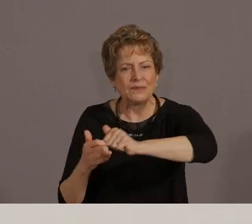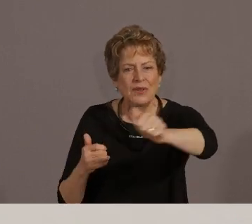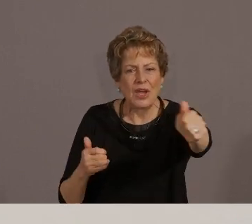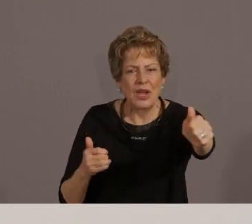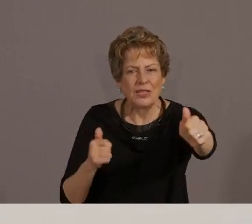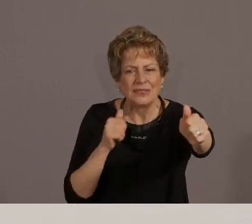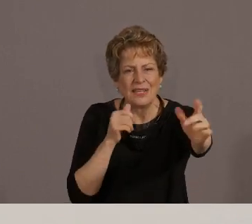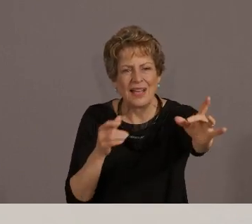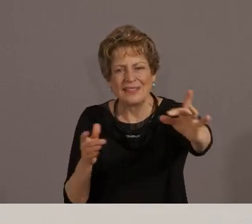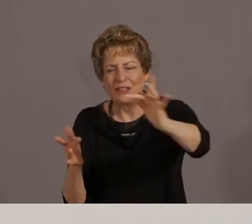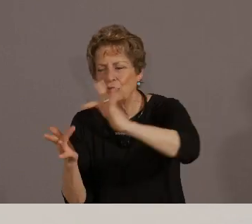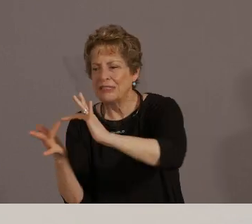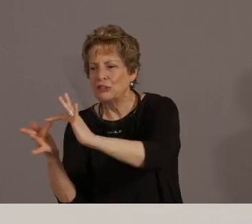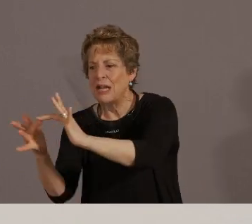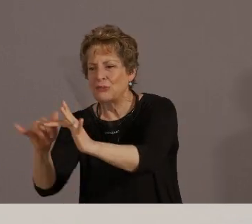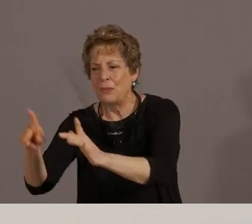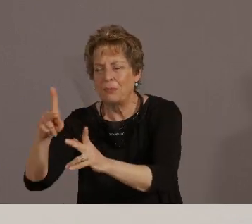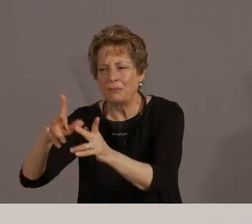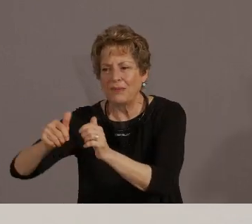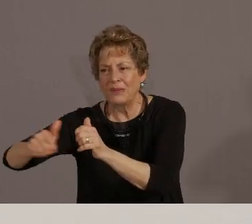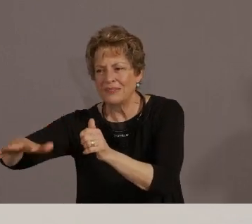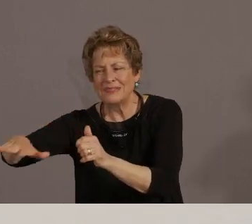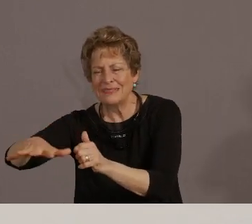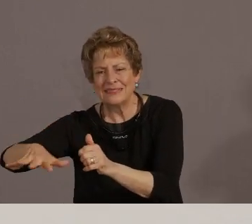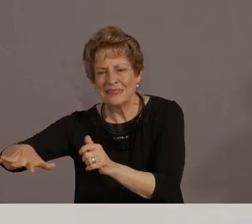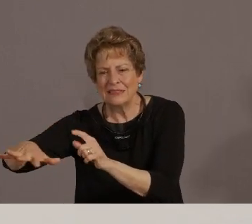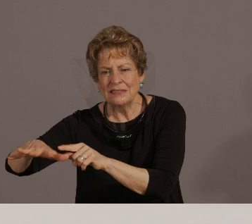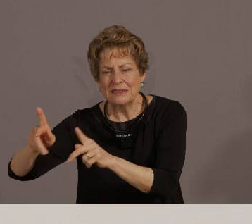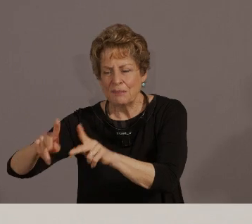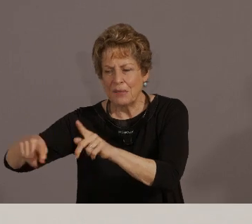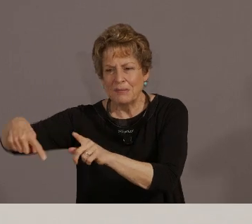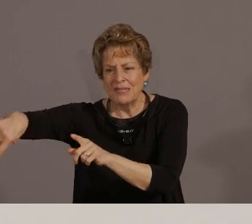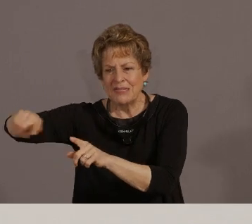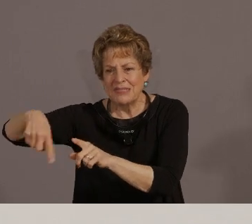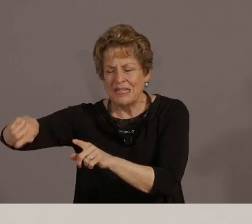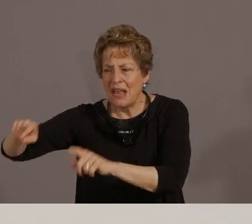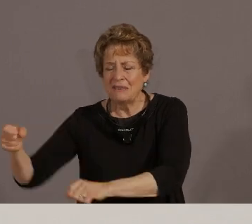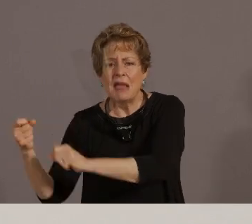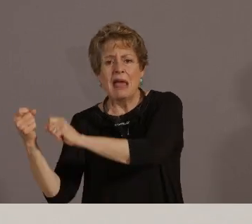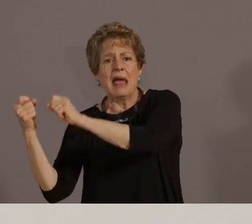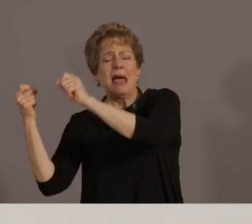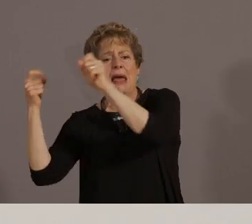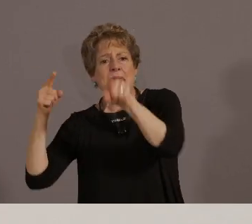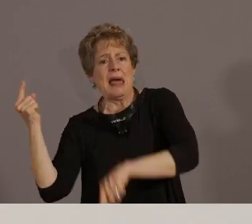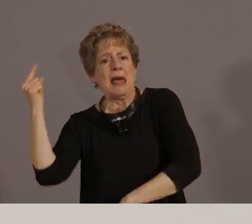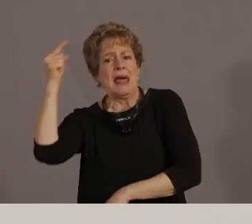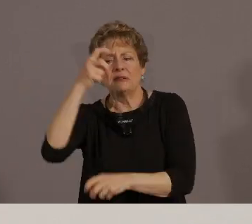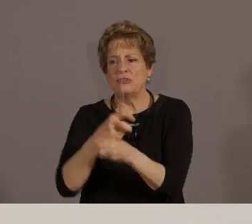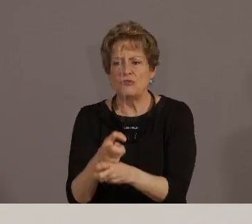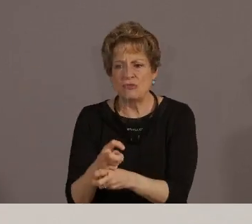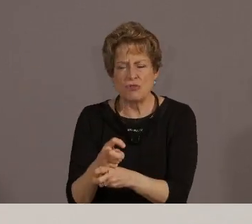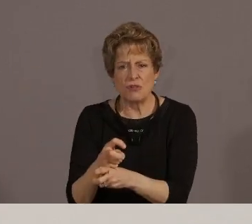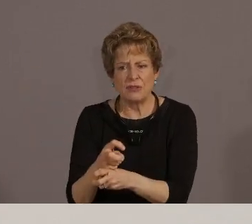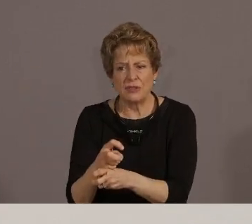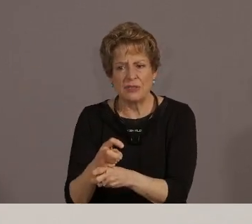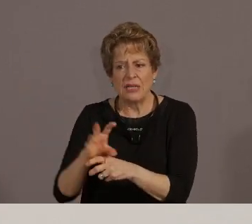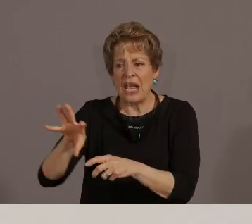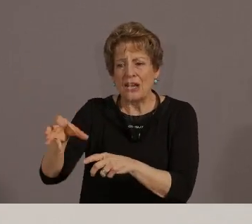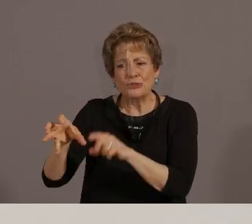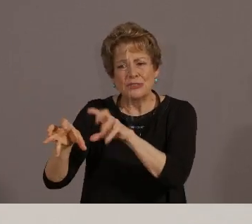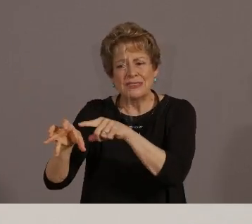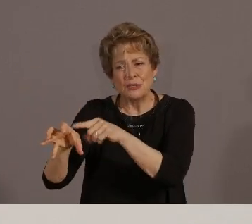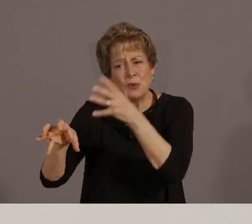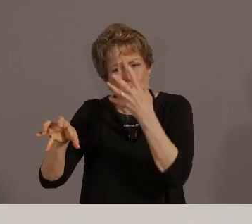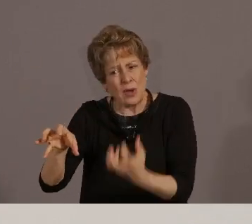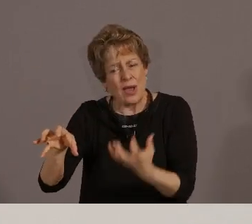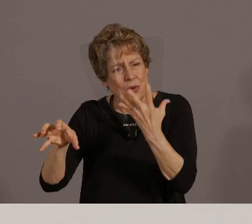require some of these people to move over. So if Pima County wants it, then why would the state not